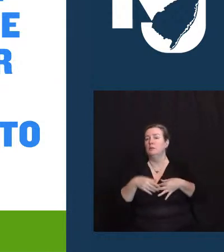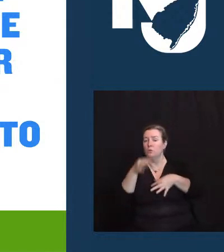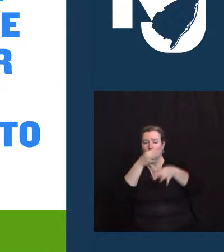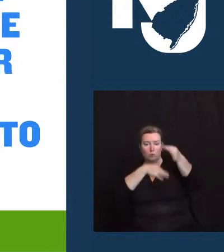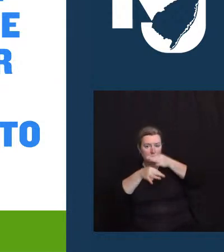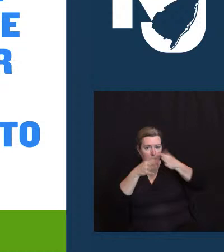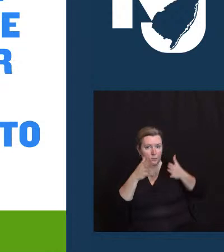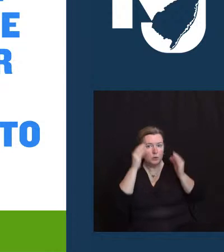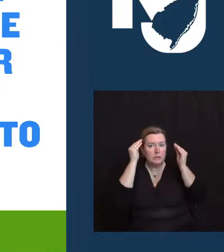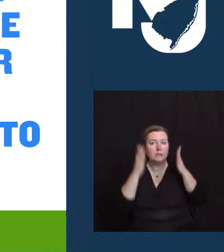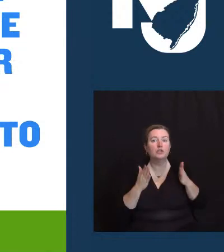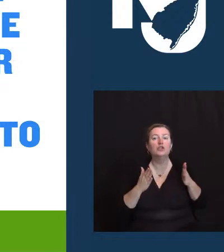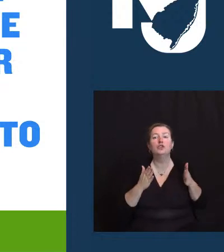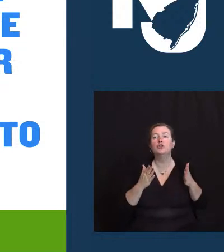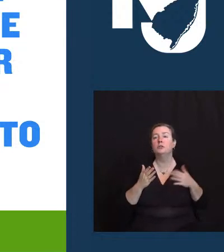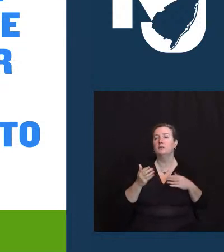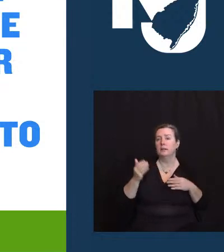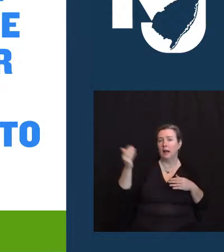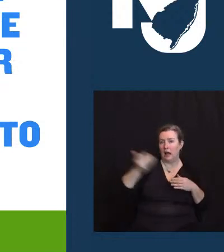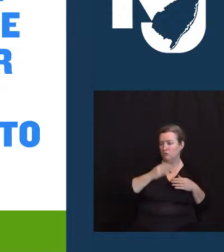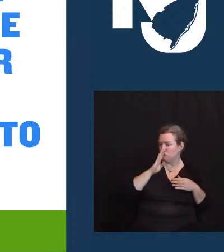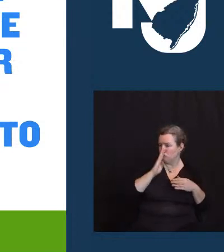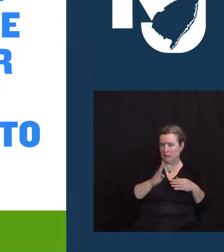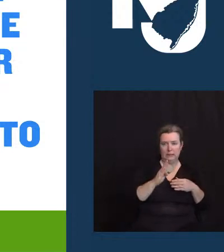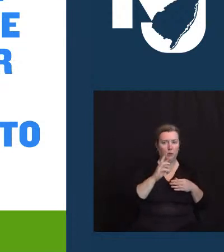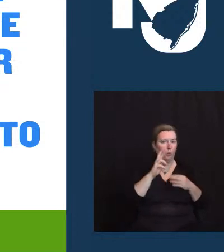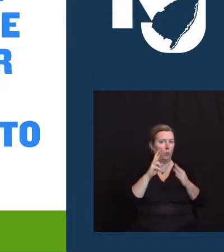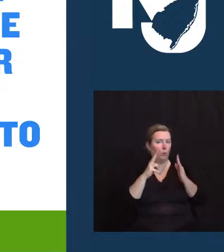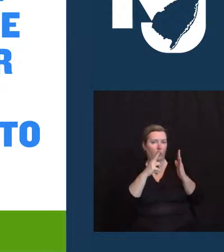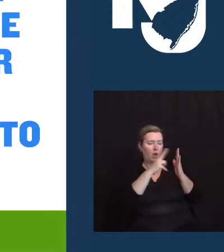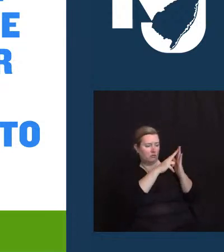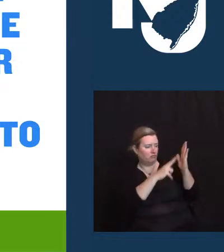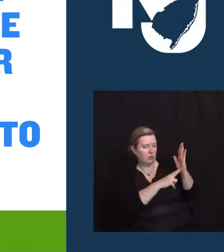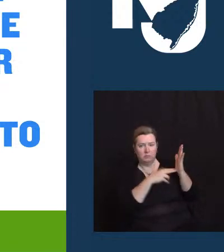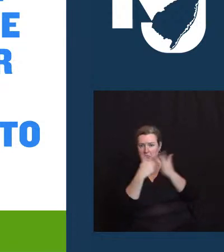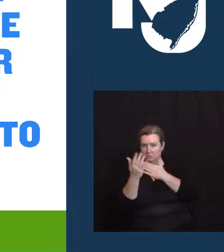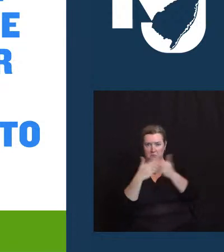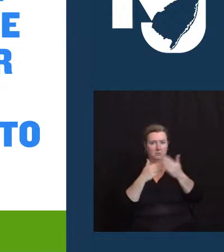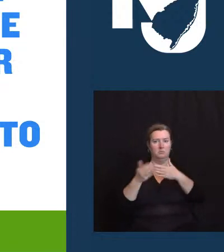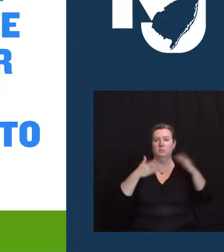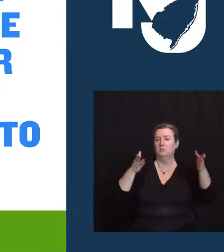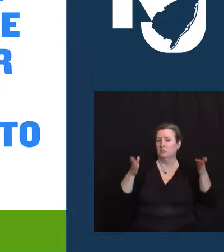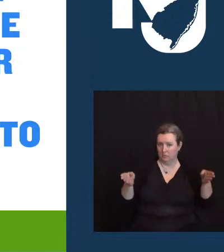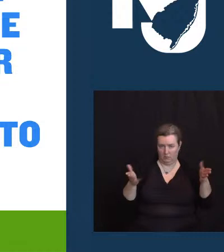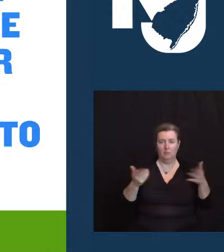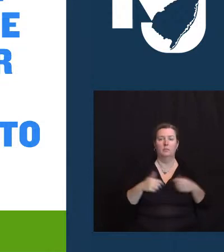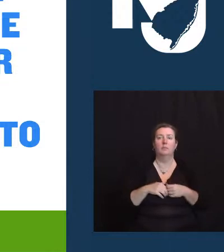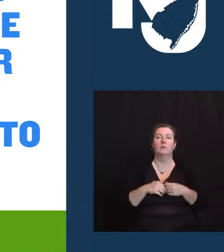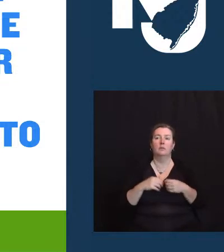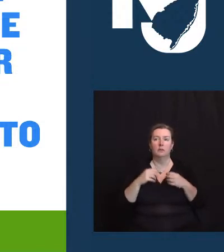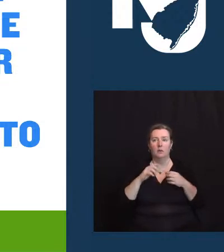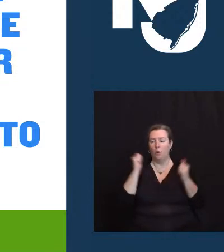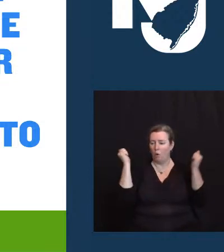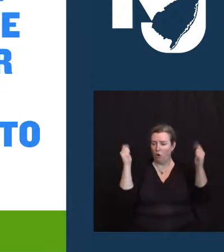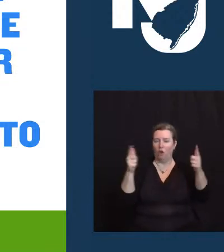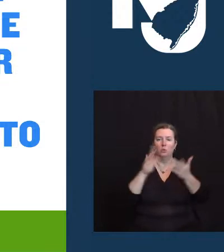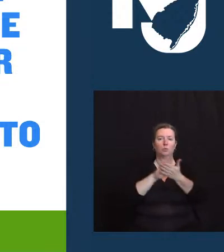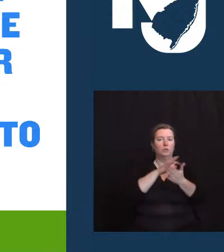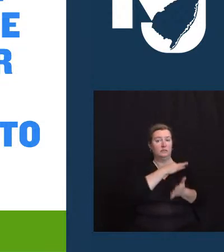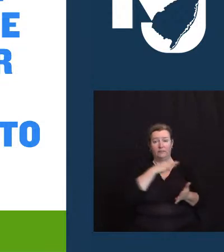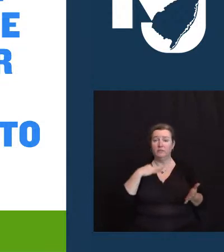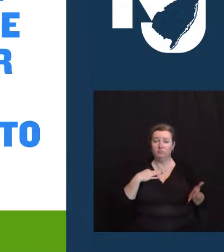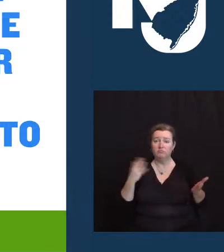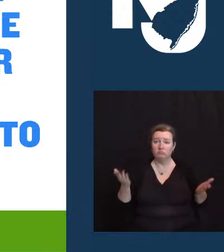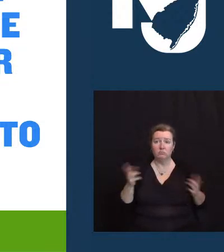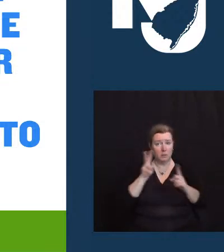employed directly by a school or otherwise contracted, and other school employees. As we move forward over the coming weeks